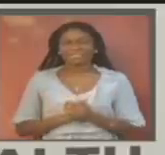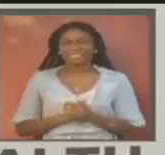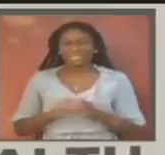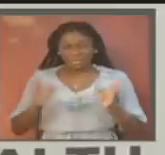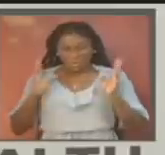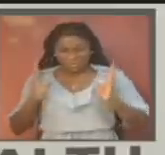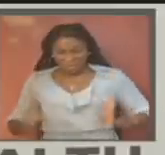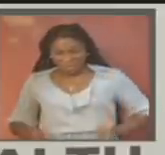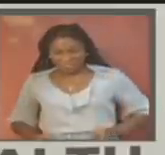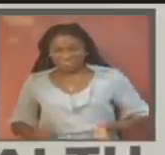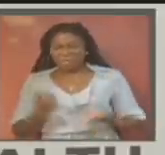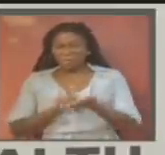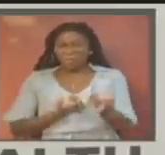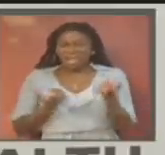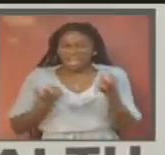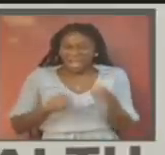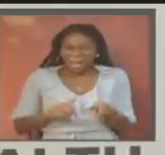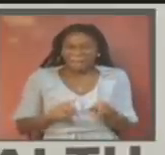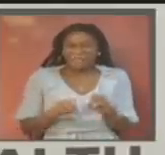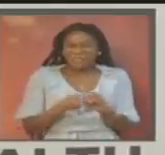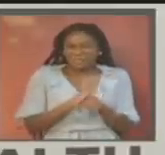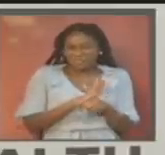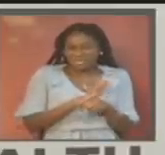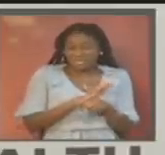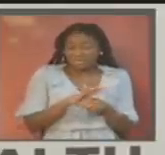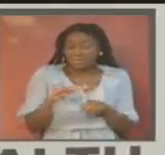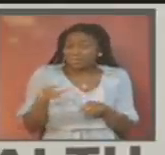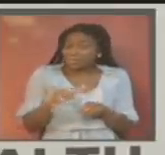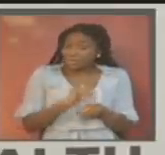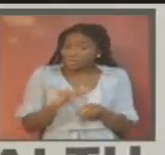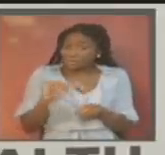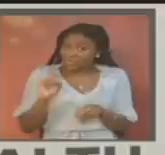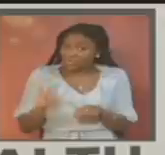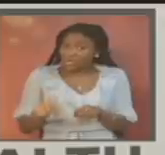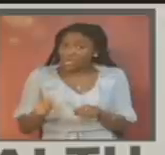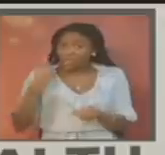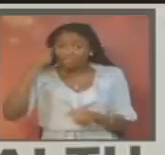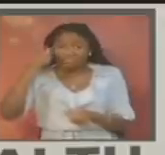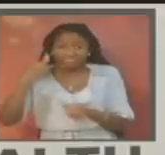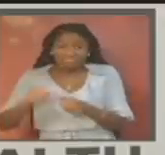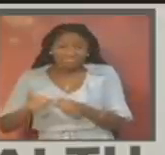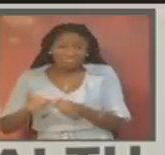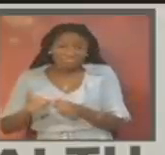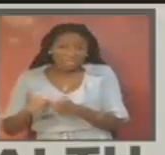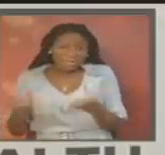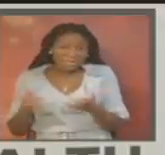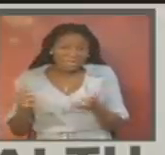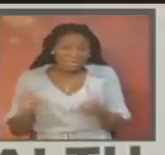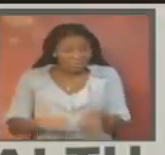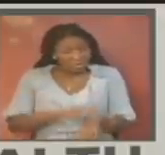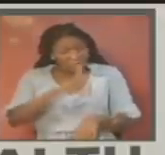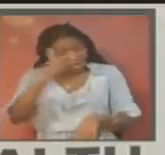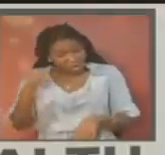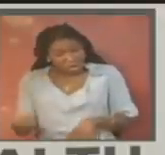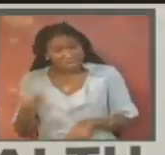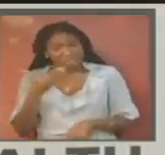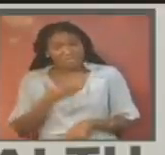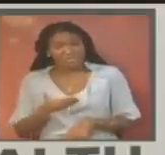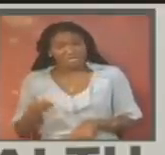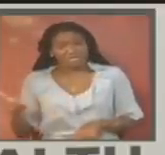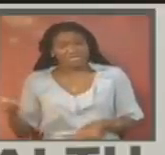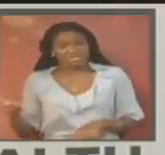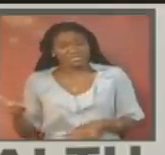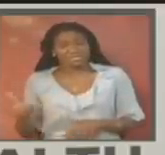COVID, we have to remember about the collateral aspects, and which is affecting children a lot more right now than the physical